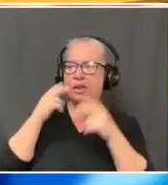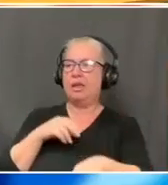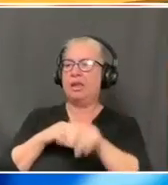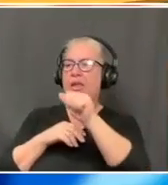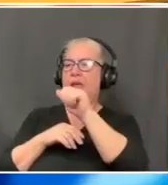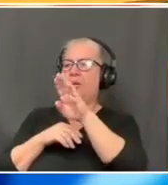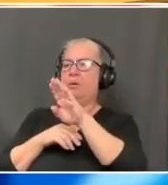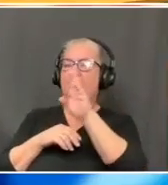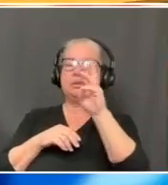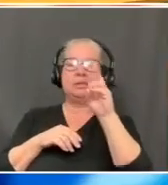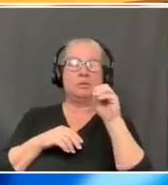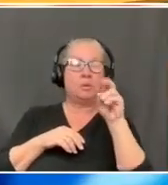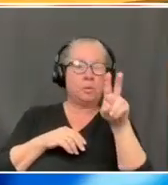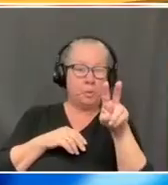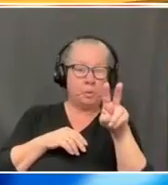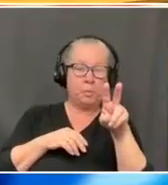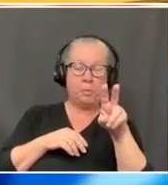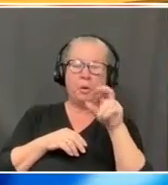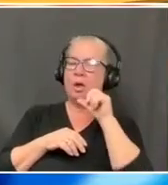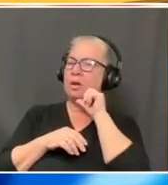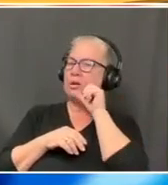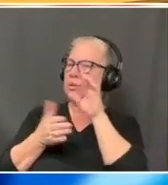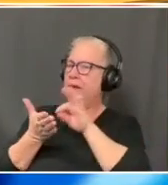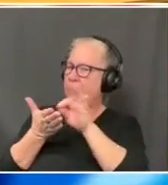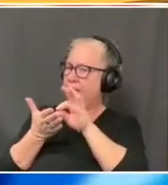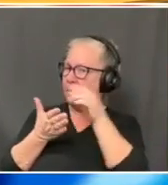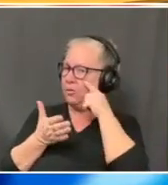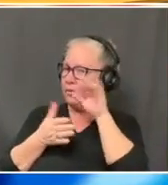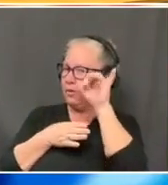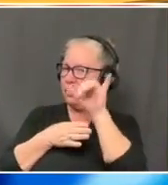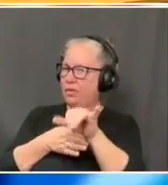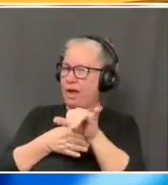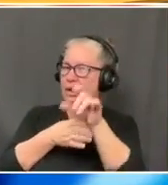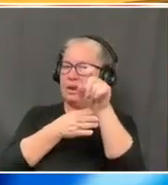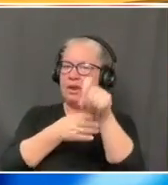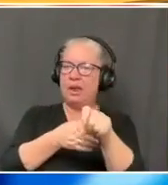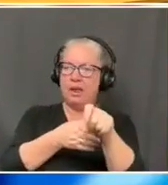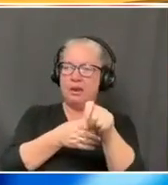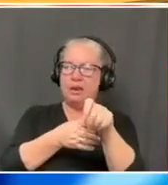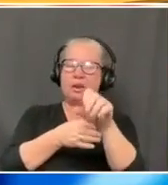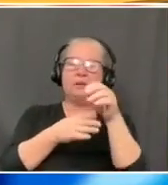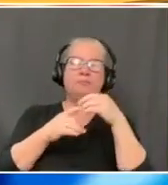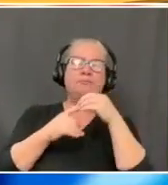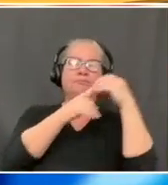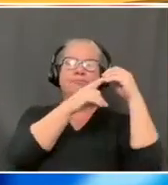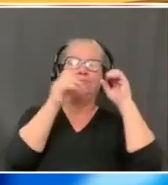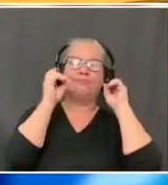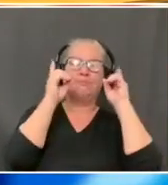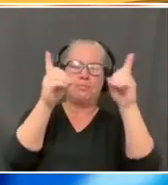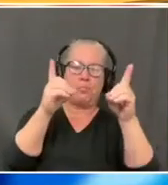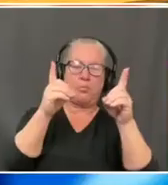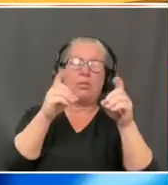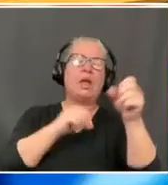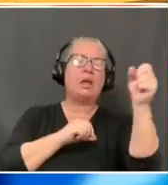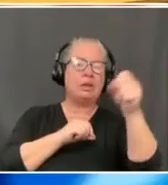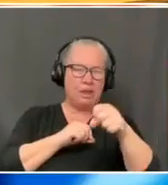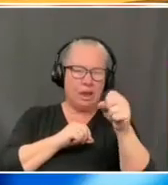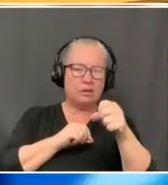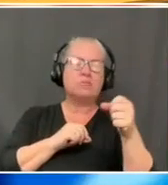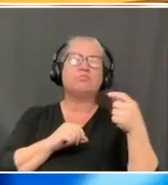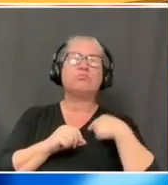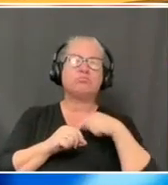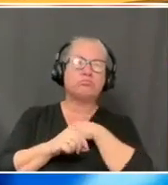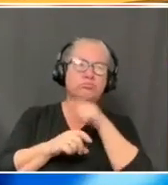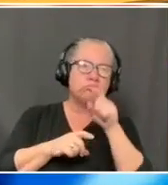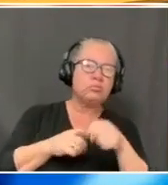not account very clearly for that growth of need in special ed. So it's definitely a point of advocacy that we'll be